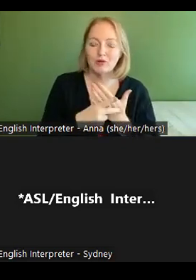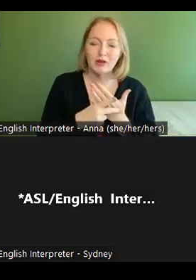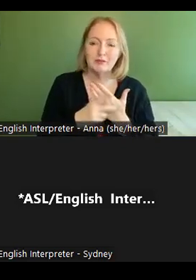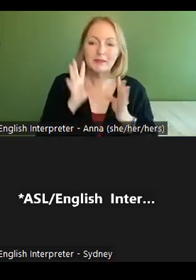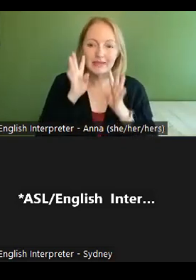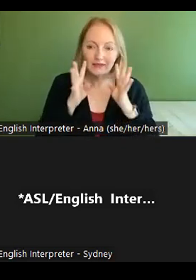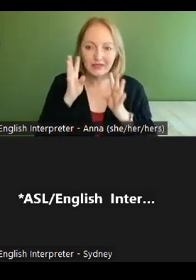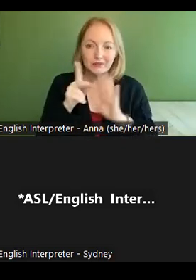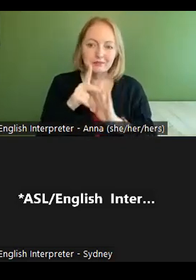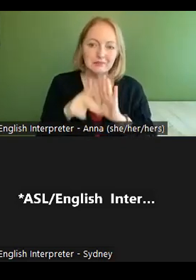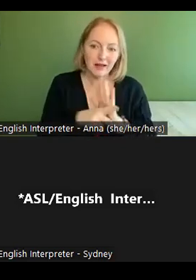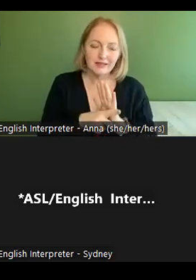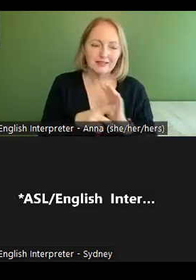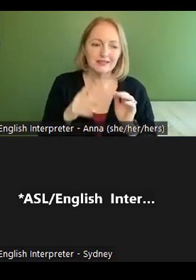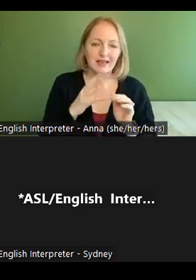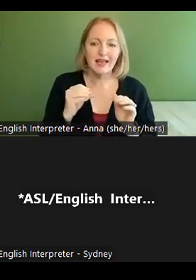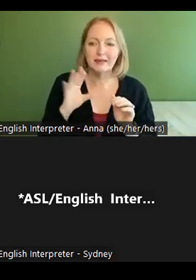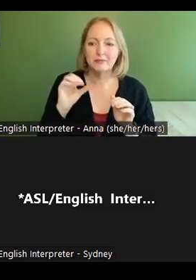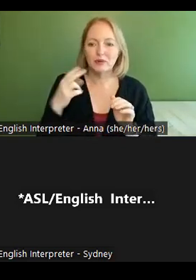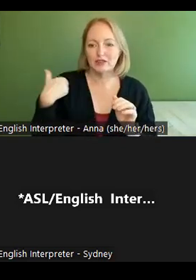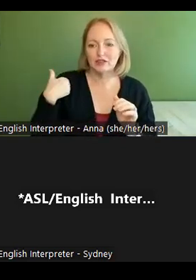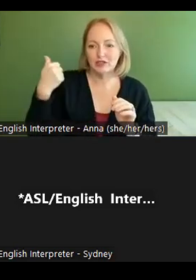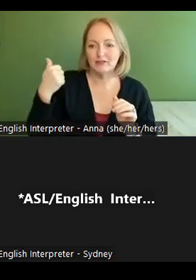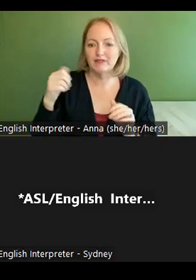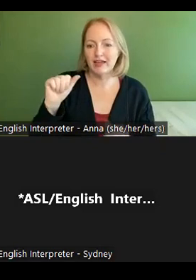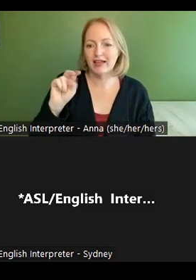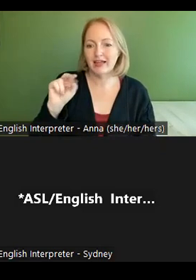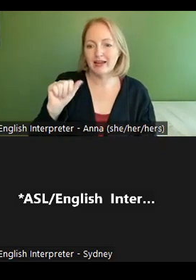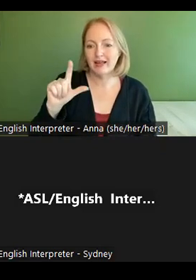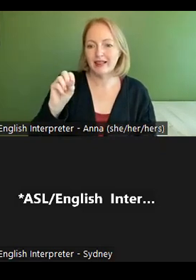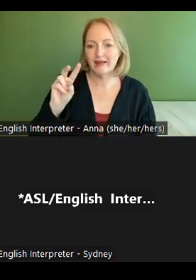innovation, policy, and branch chief Anna Levine.